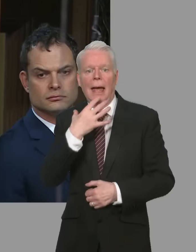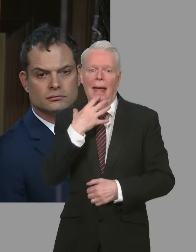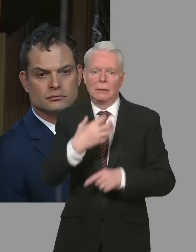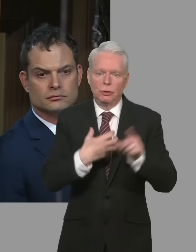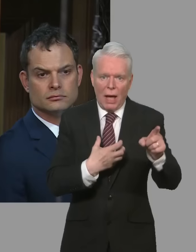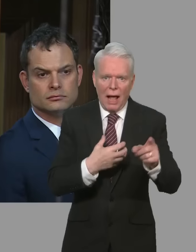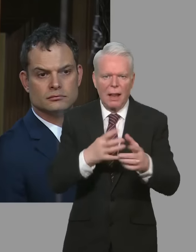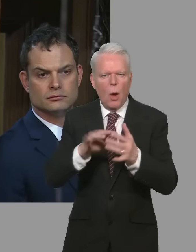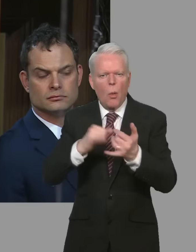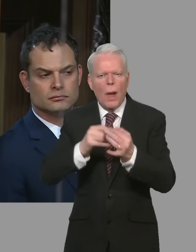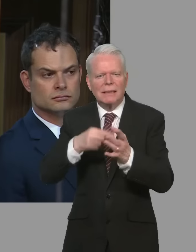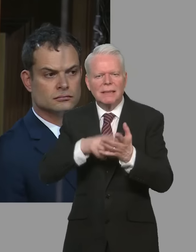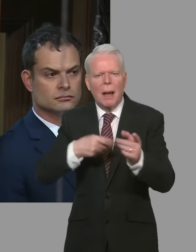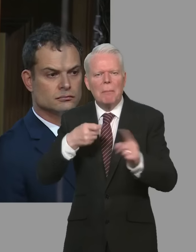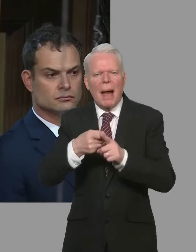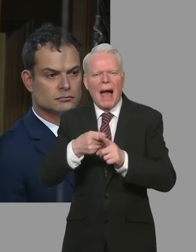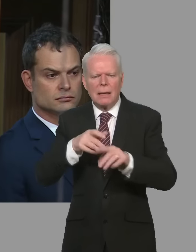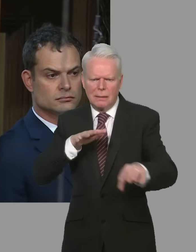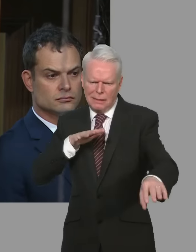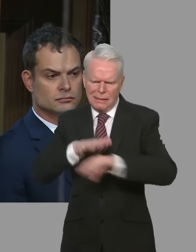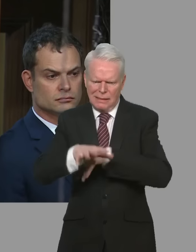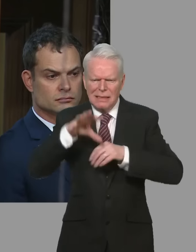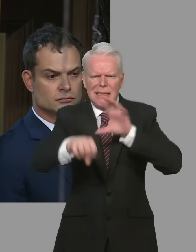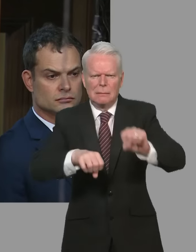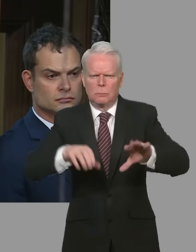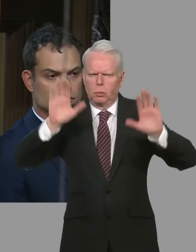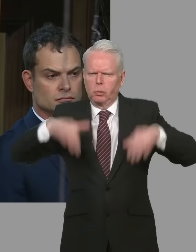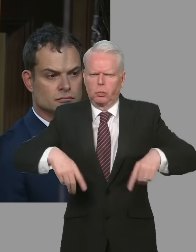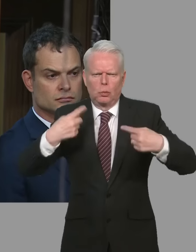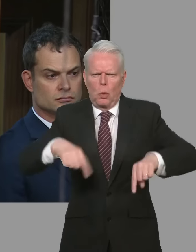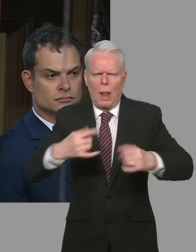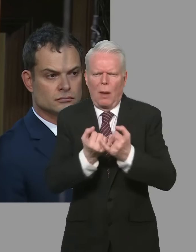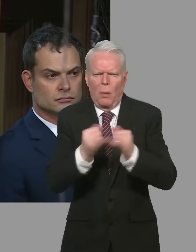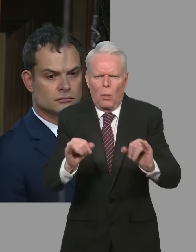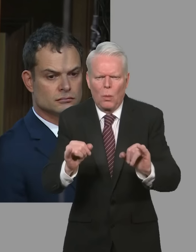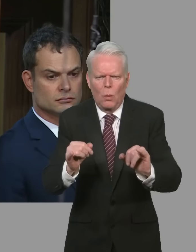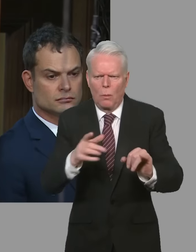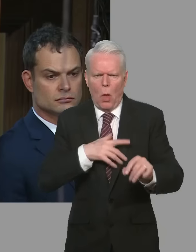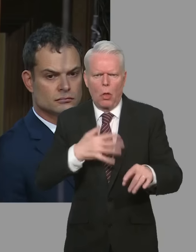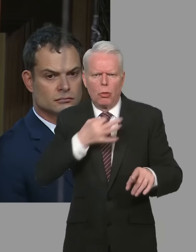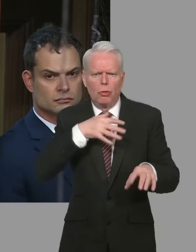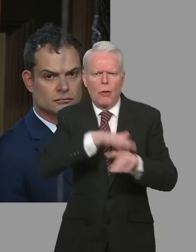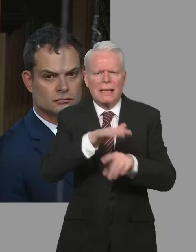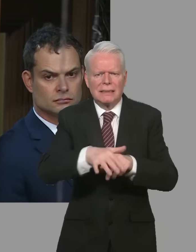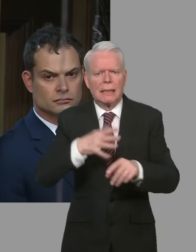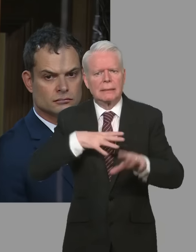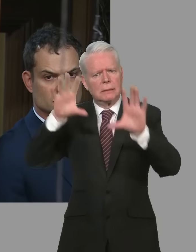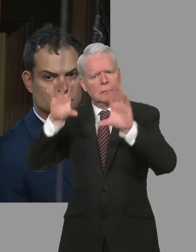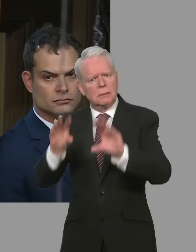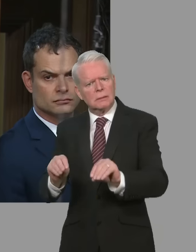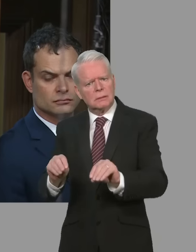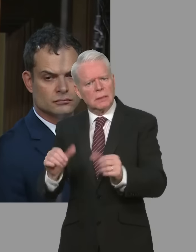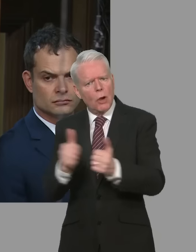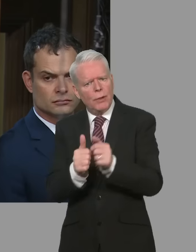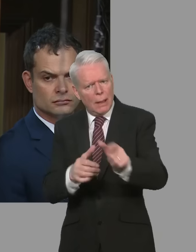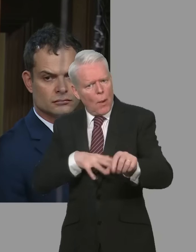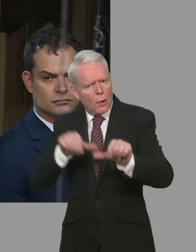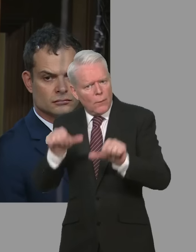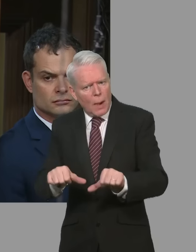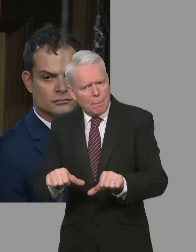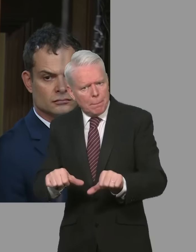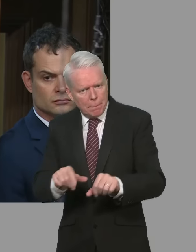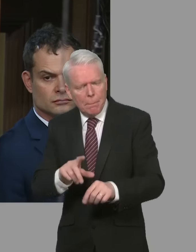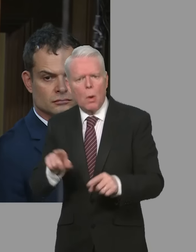would, that any potential bidder for EU1 contracts from the UK knows that this is unlawful? And will he set